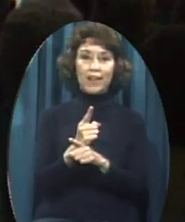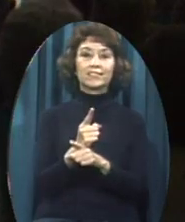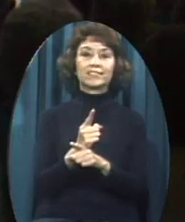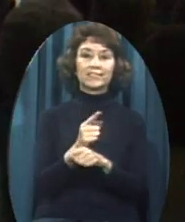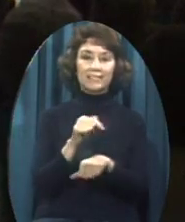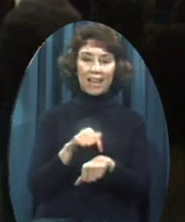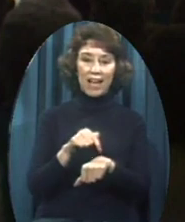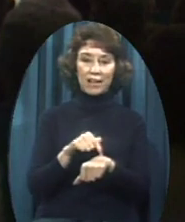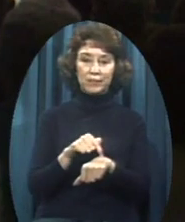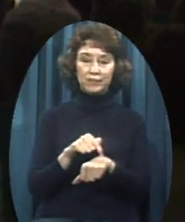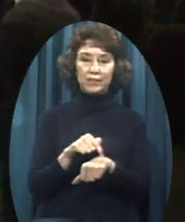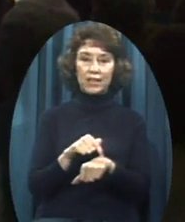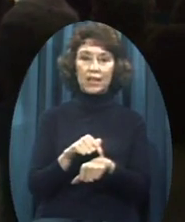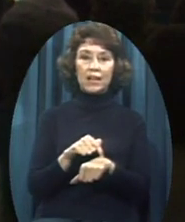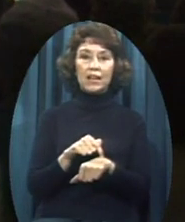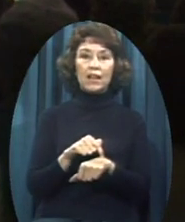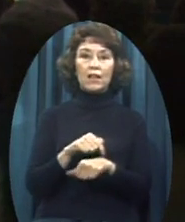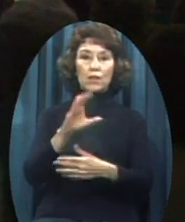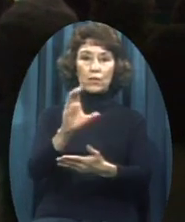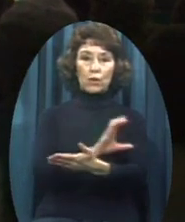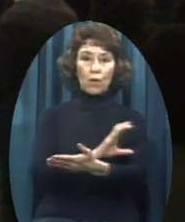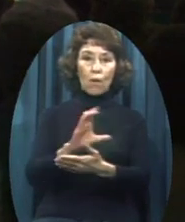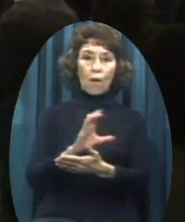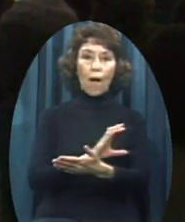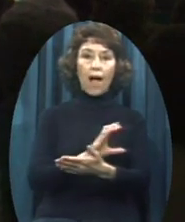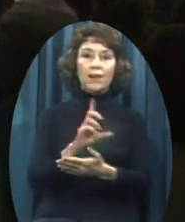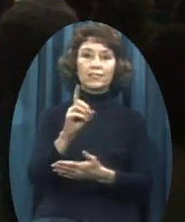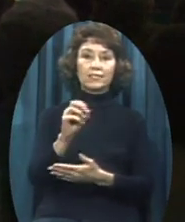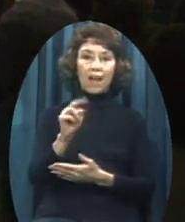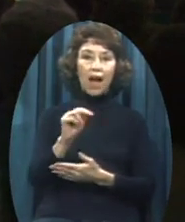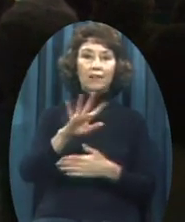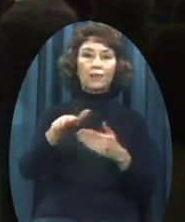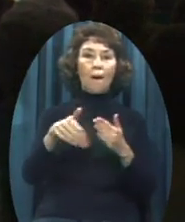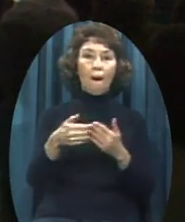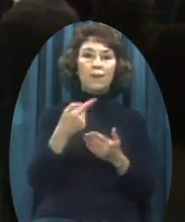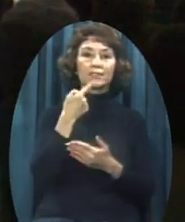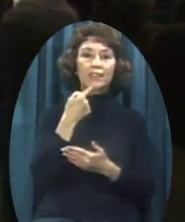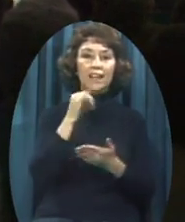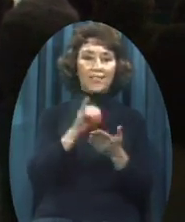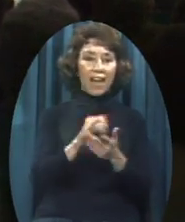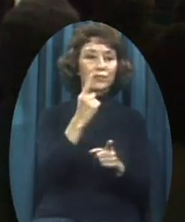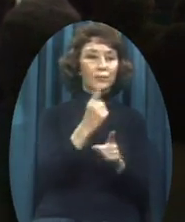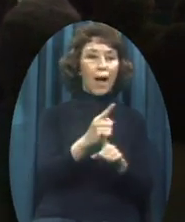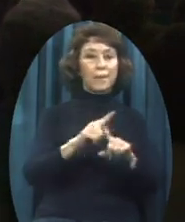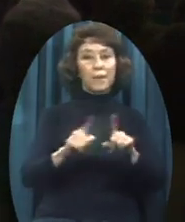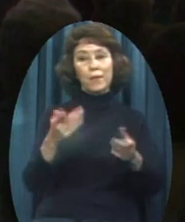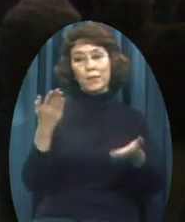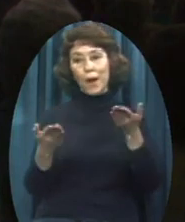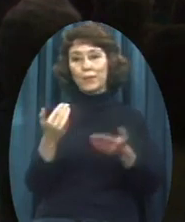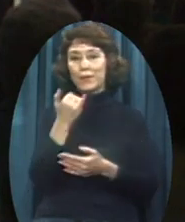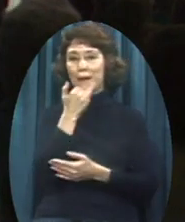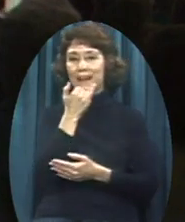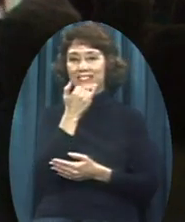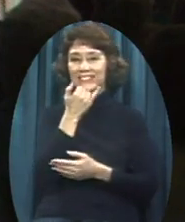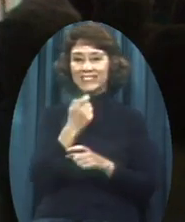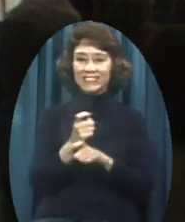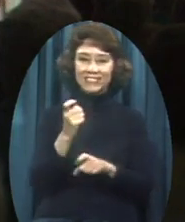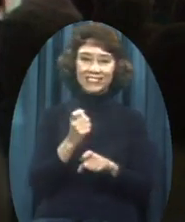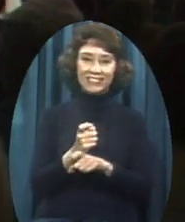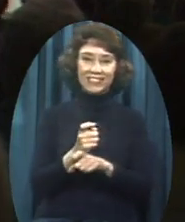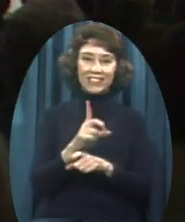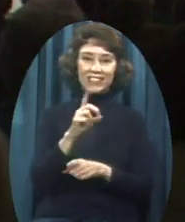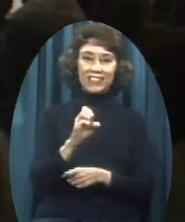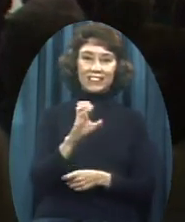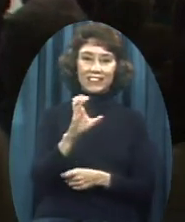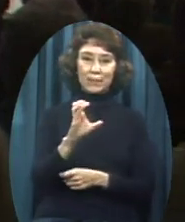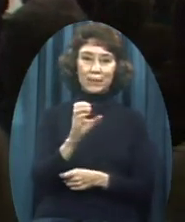Ranlett and the entire choir and Don Norman say it's December 11, 12, and 13. Chances are that's wrong. But that's December 11, 12, and 13, the Living